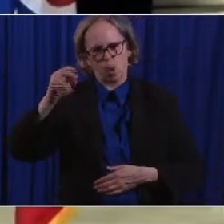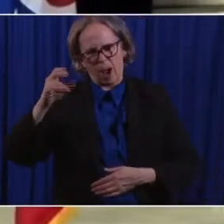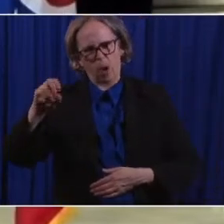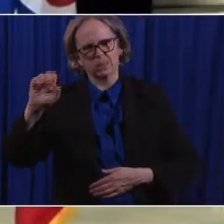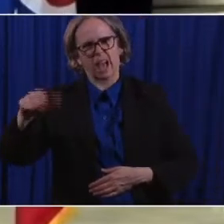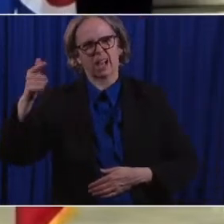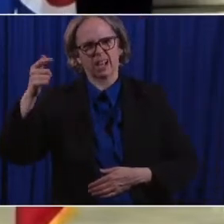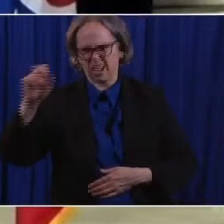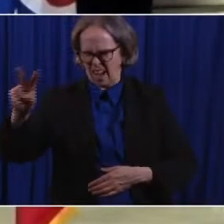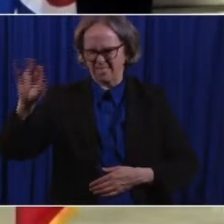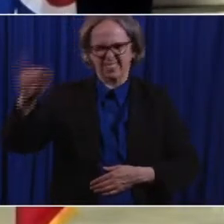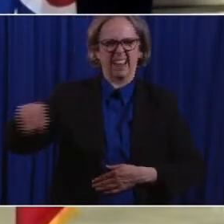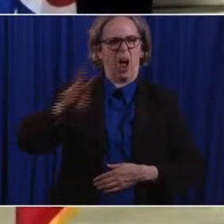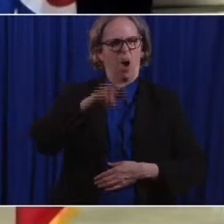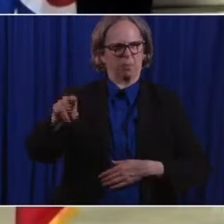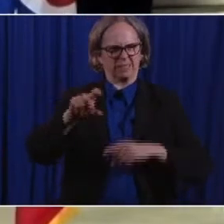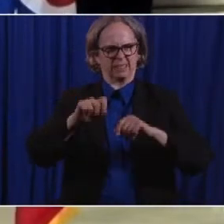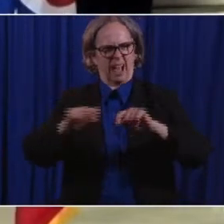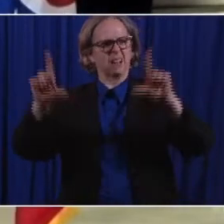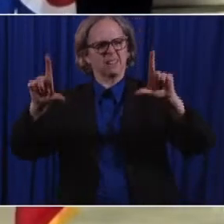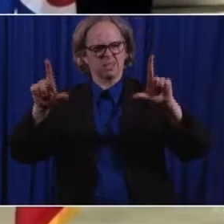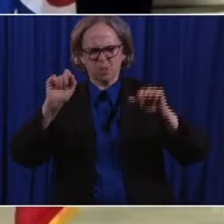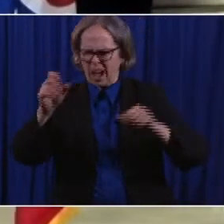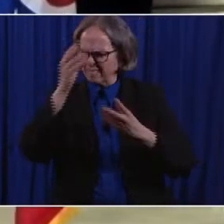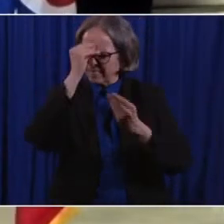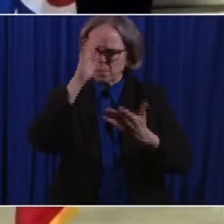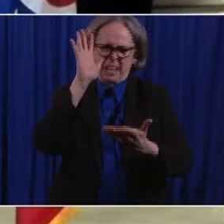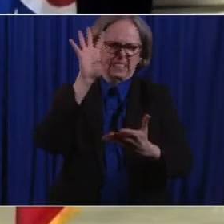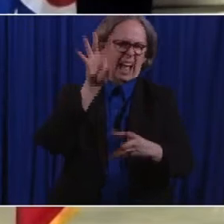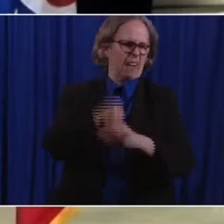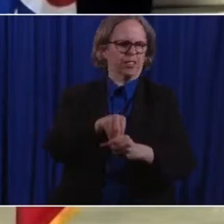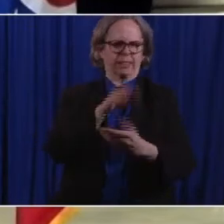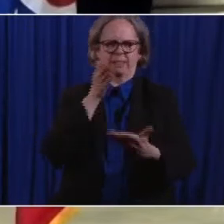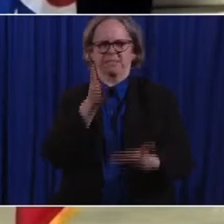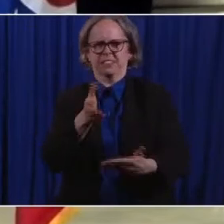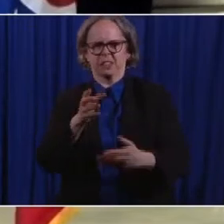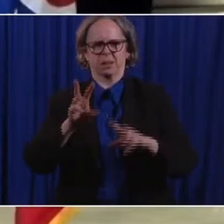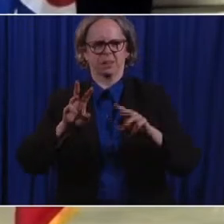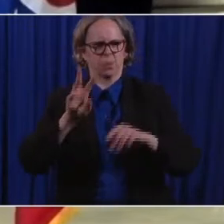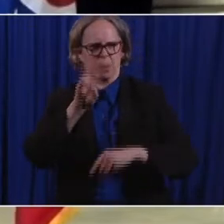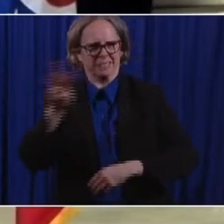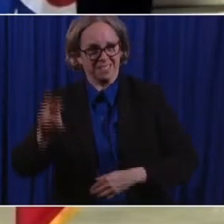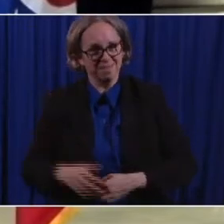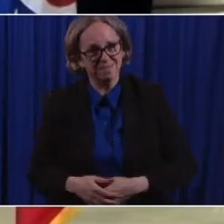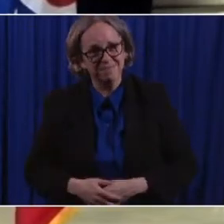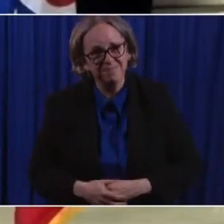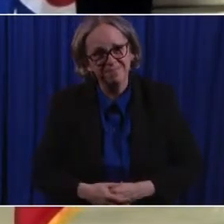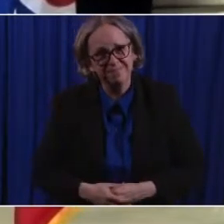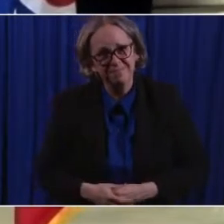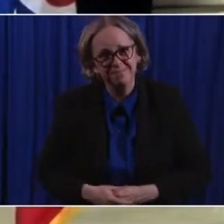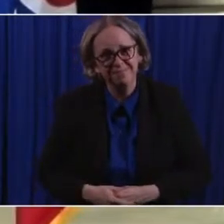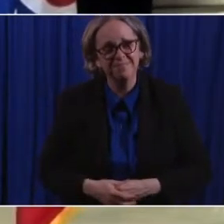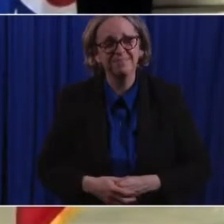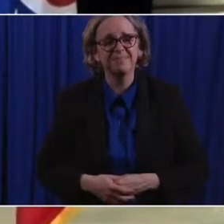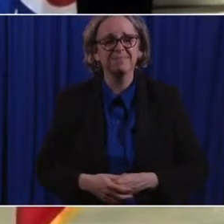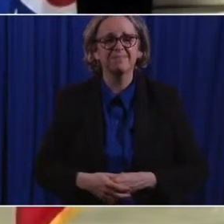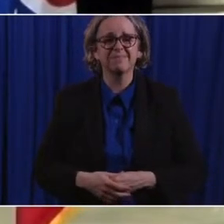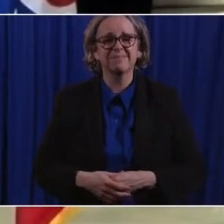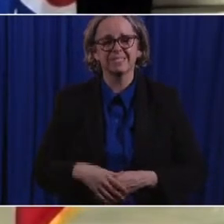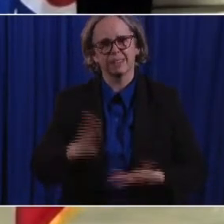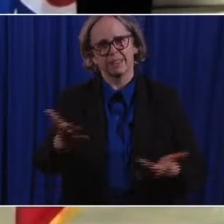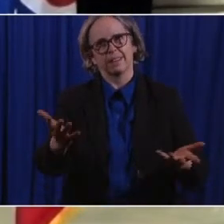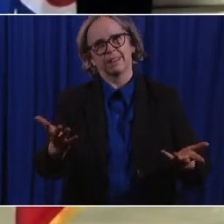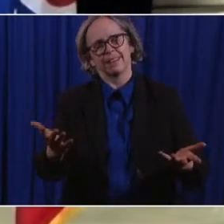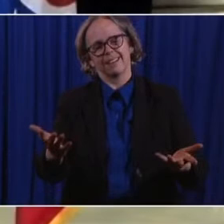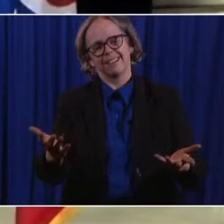topjobs.ohio.gov for in-demand jobs week information, mapping, and so forth. And right now, as I always like to remind, there are a lot of jobs